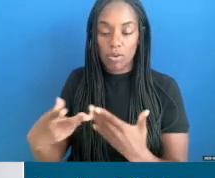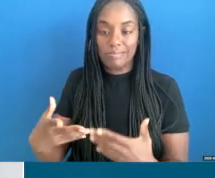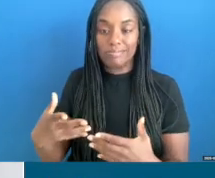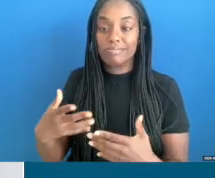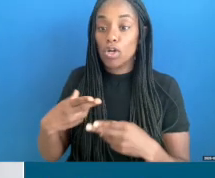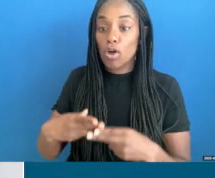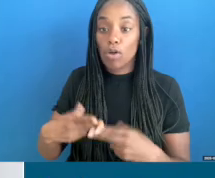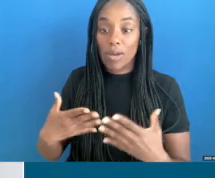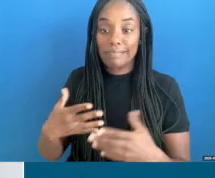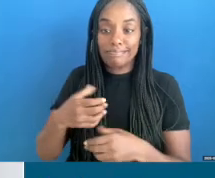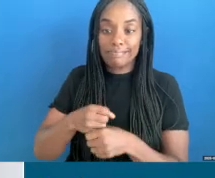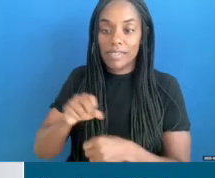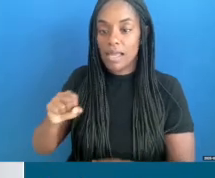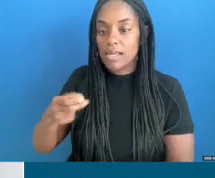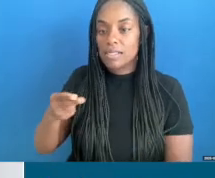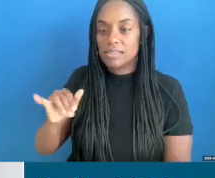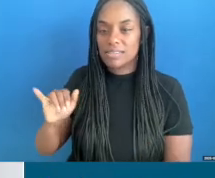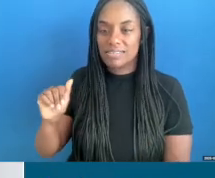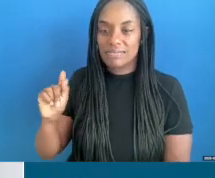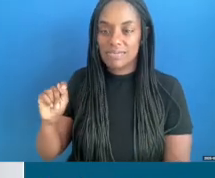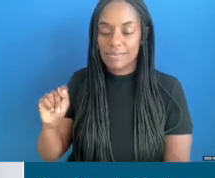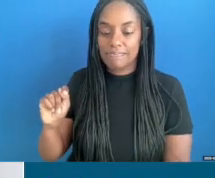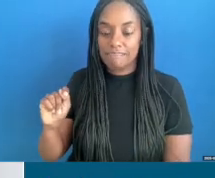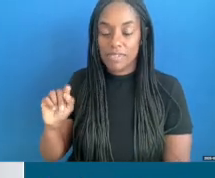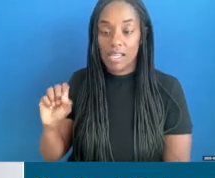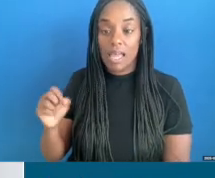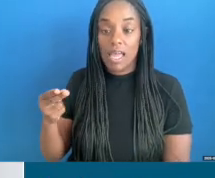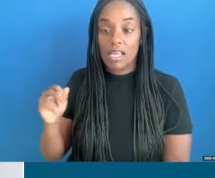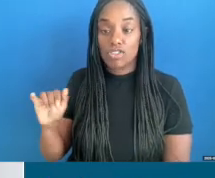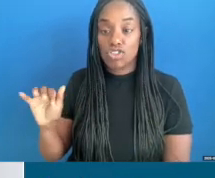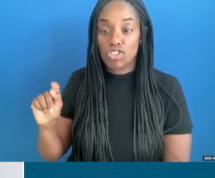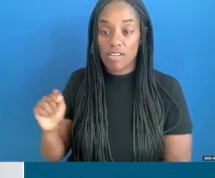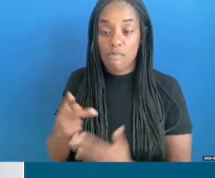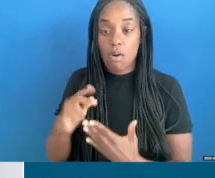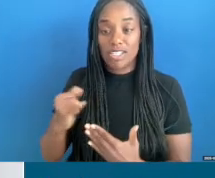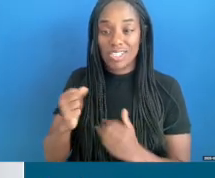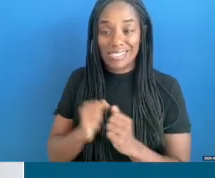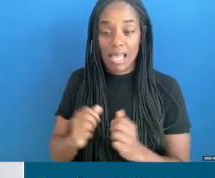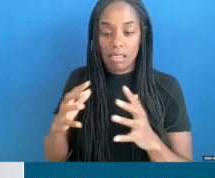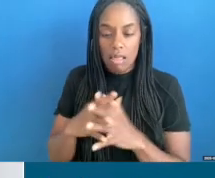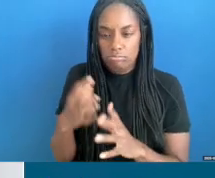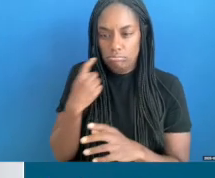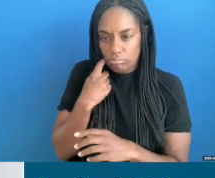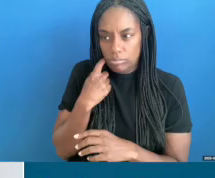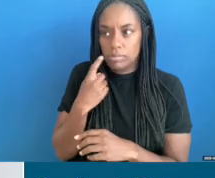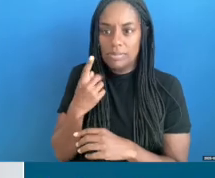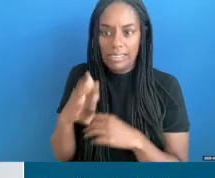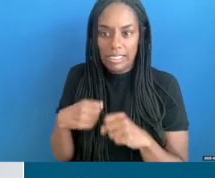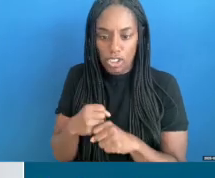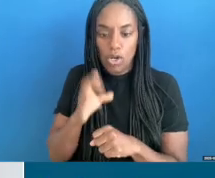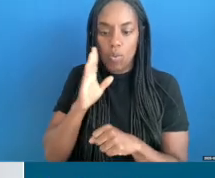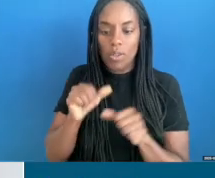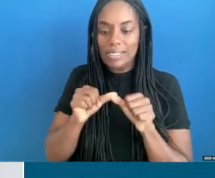SHIFT projects that launched in the past year will continue through at least 2027 and